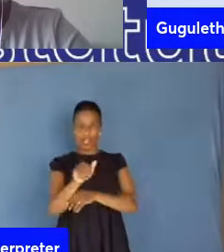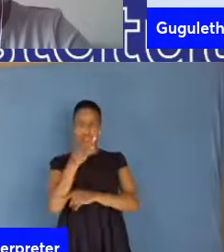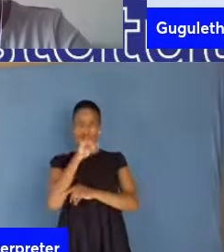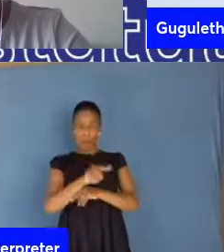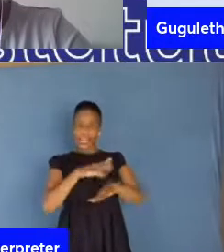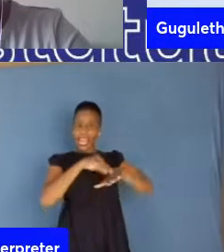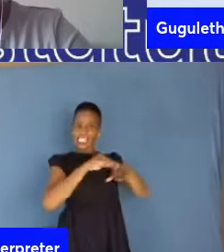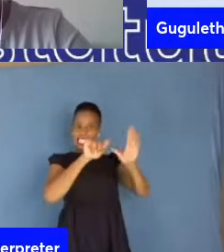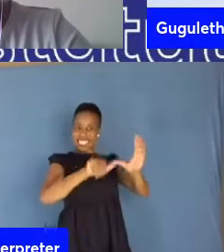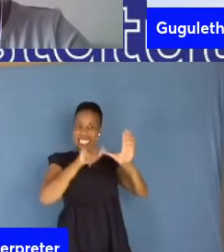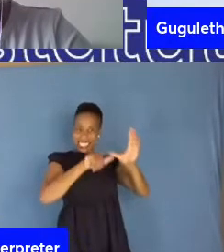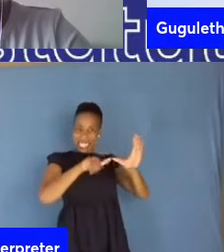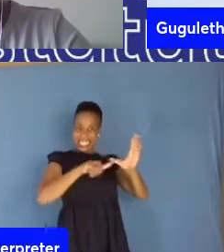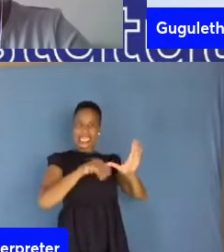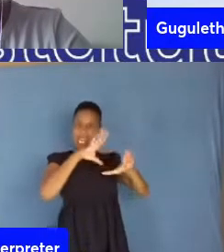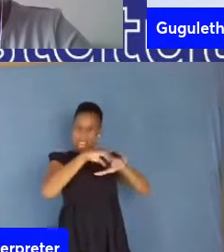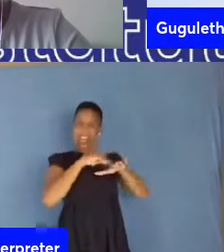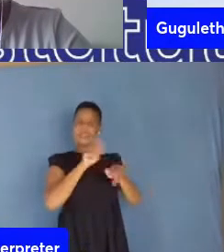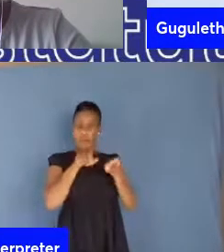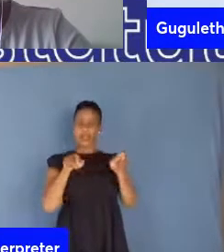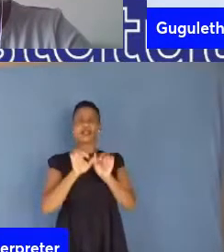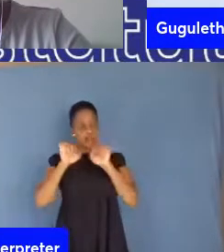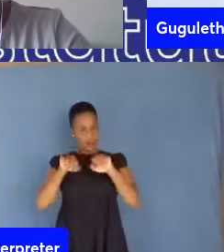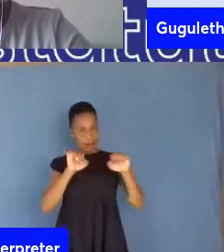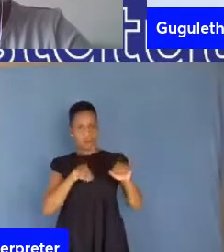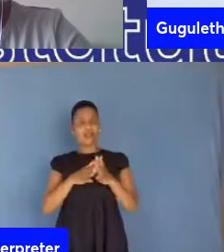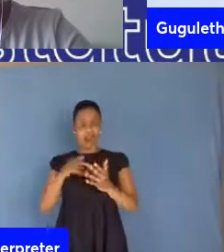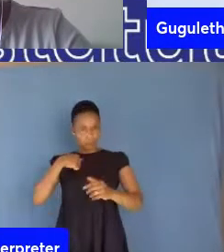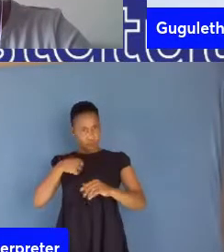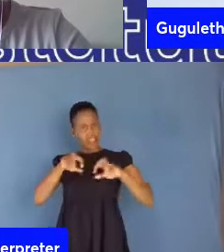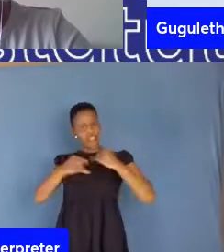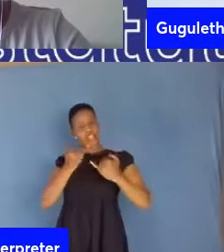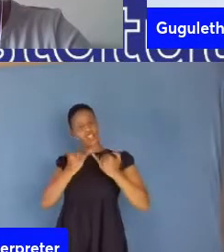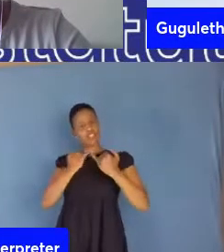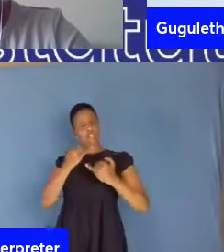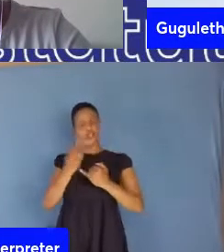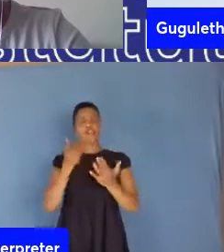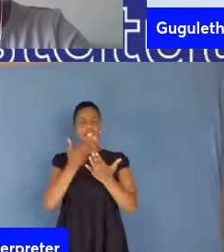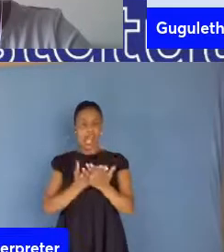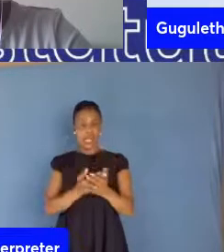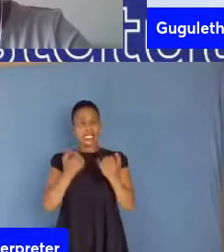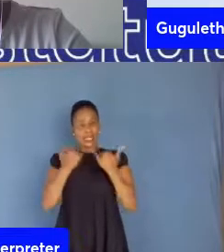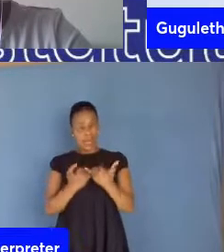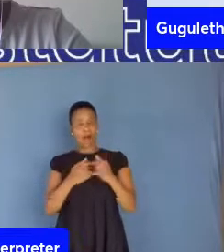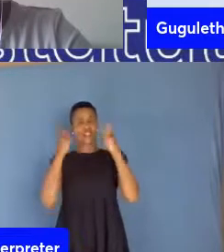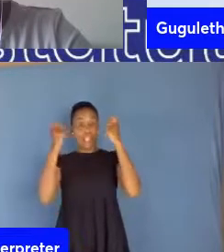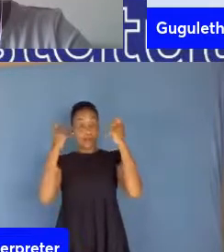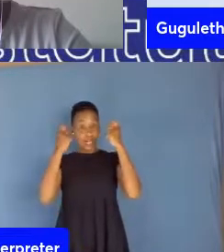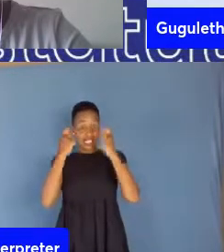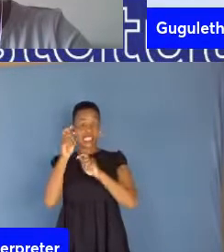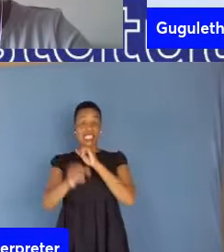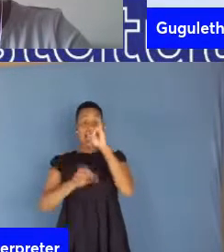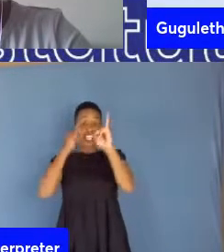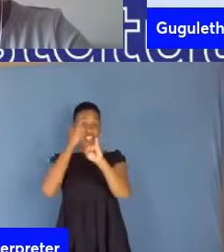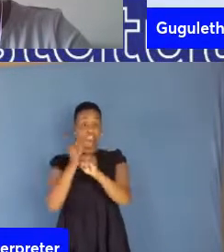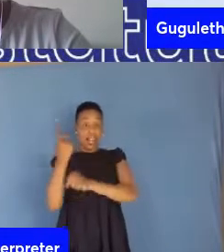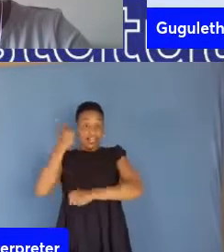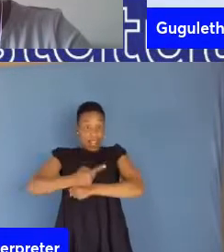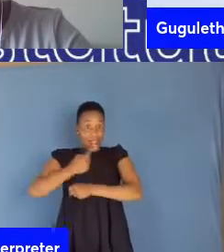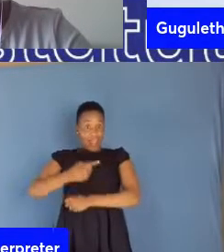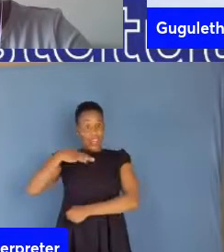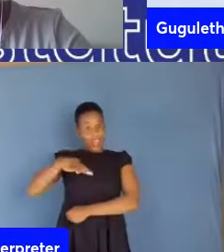can consent. So in the context of girls, as we are commemorating International Day of a Girl, you may